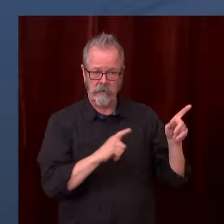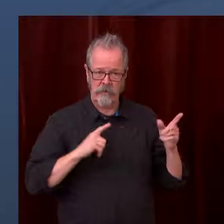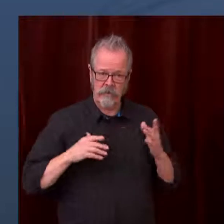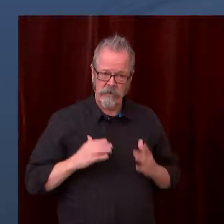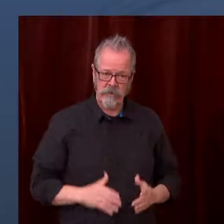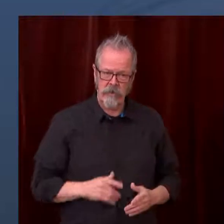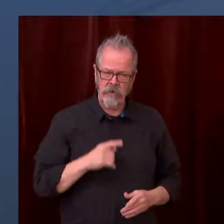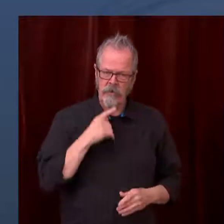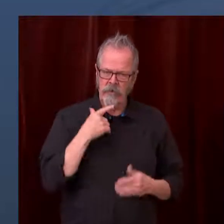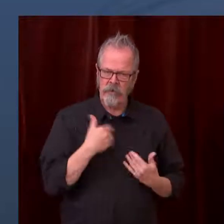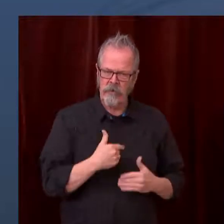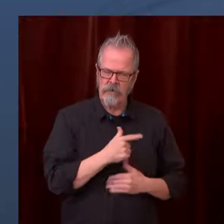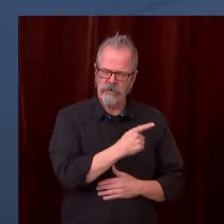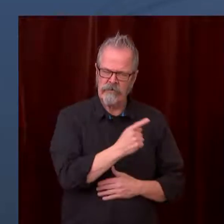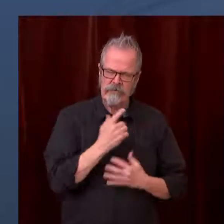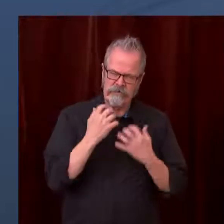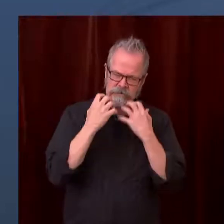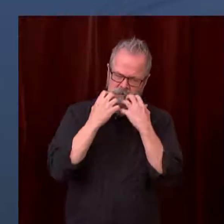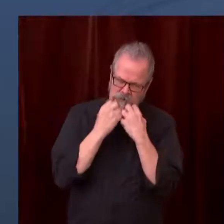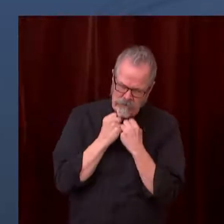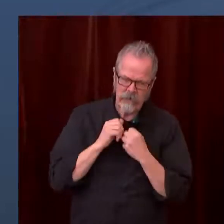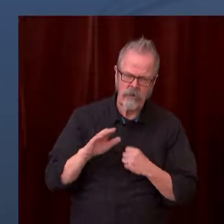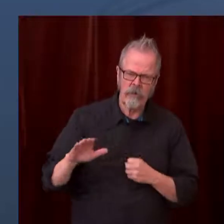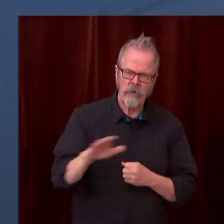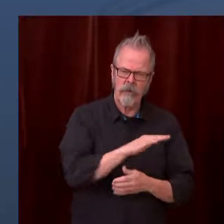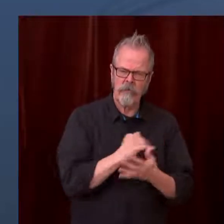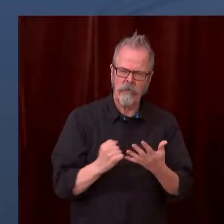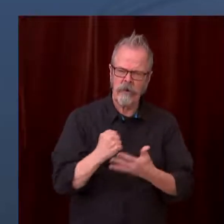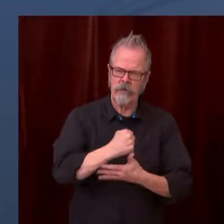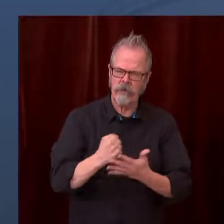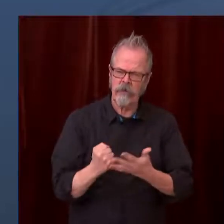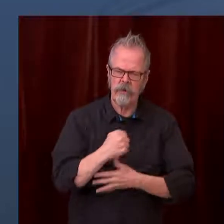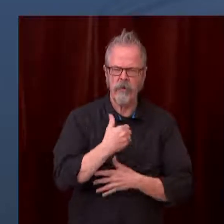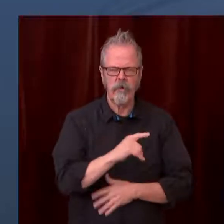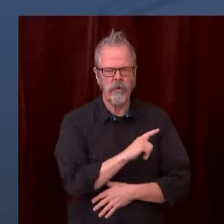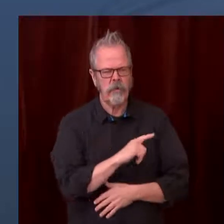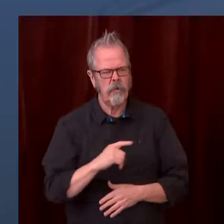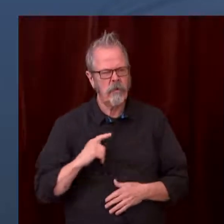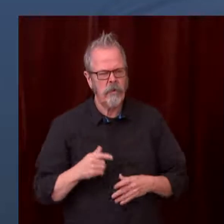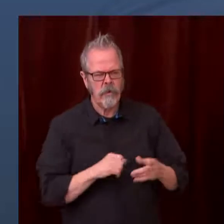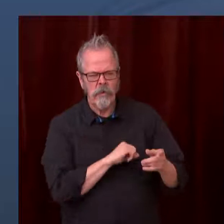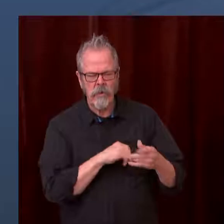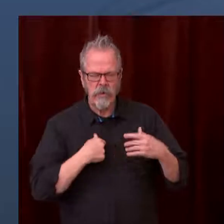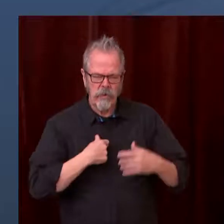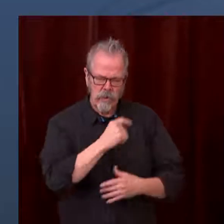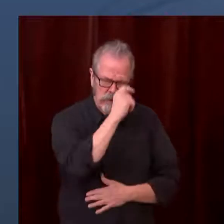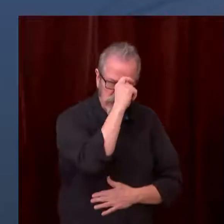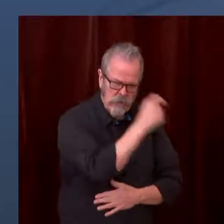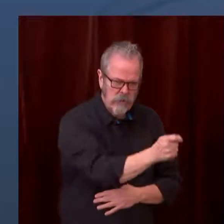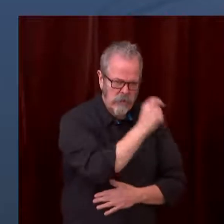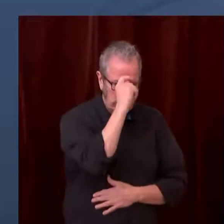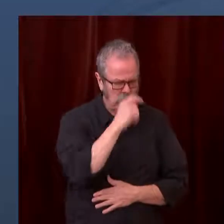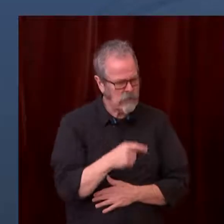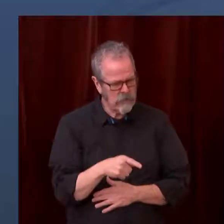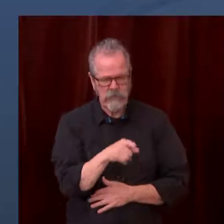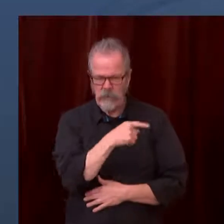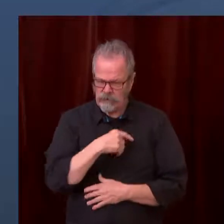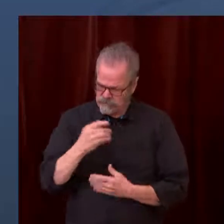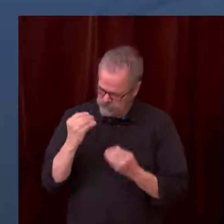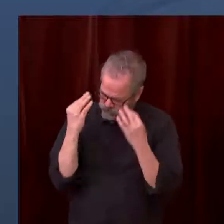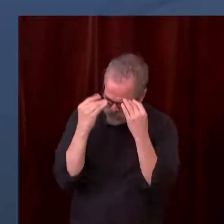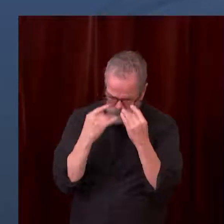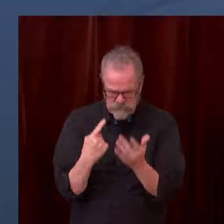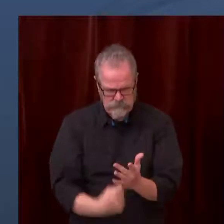39 counties and cities across, of course, across the state. So I just really appreciate the leadership in stepping up to this.